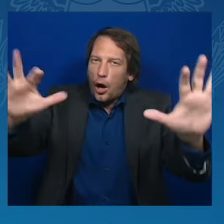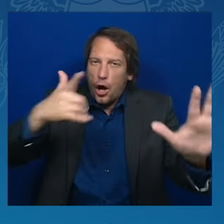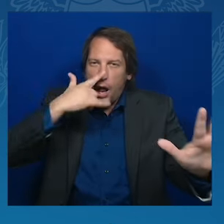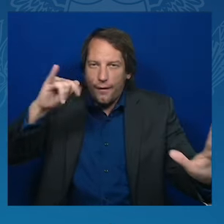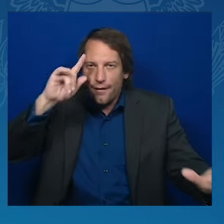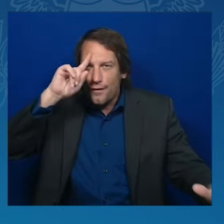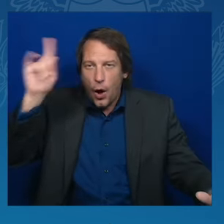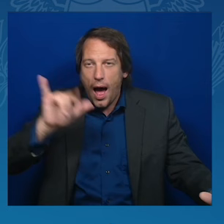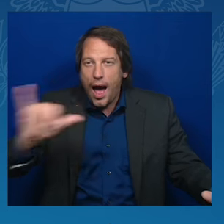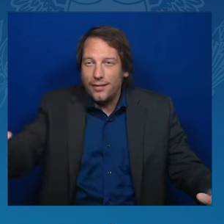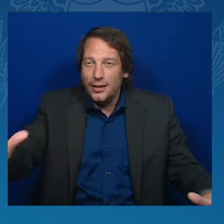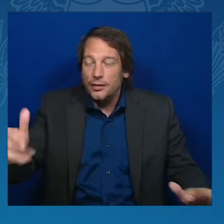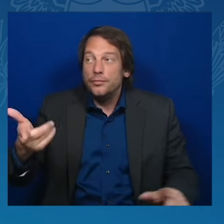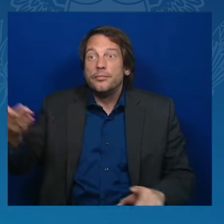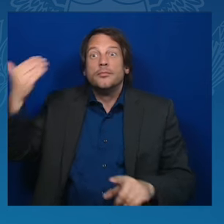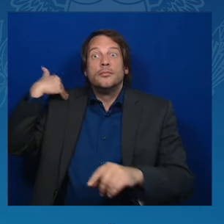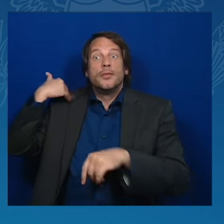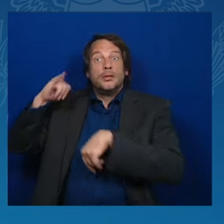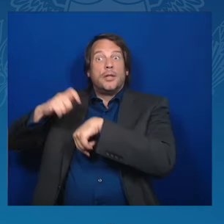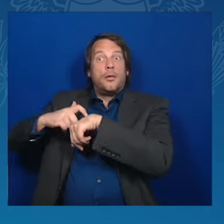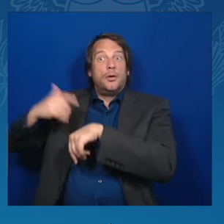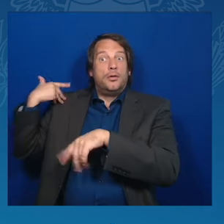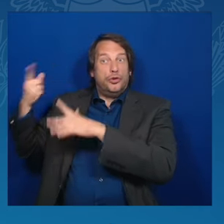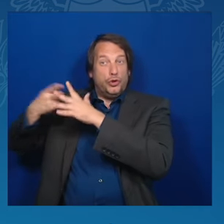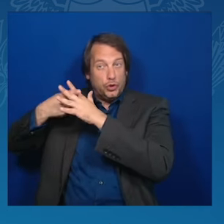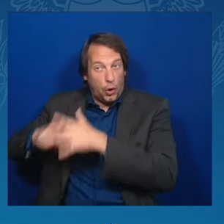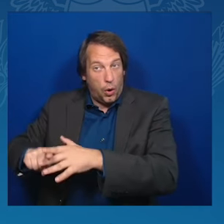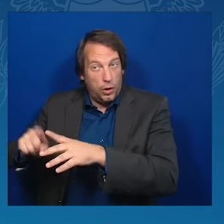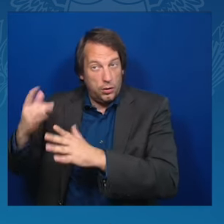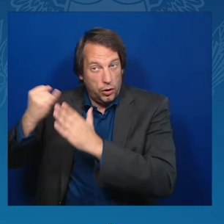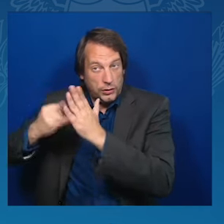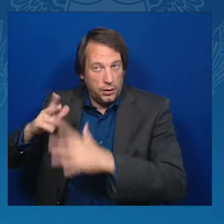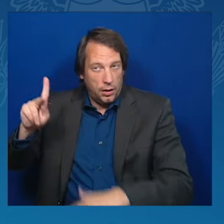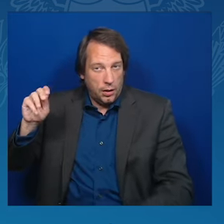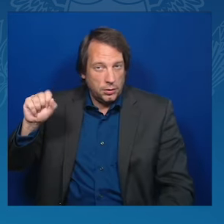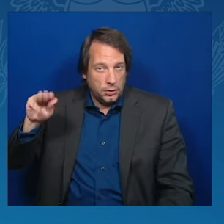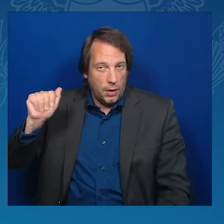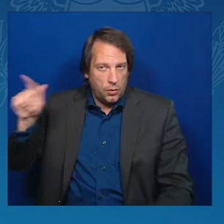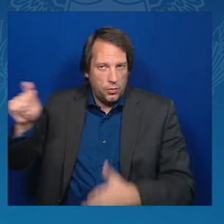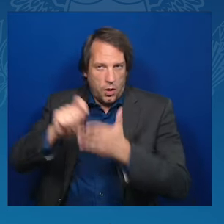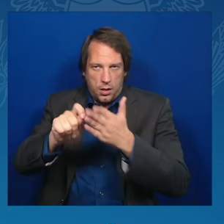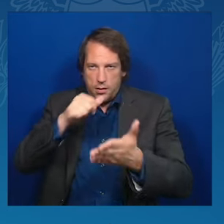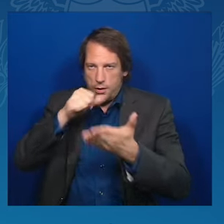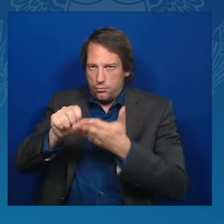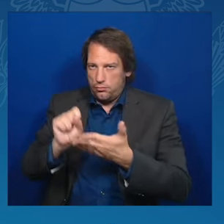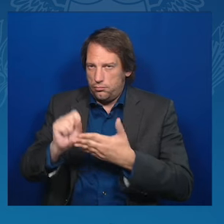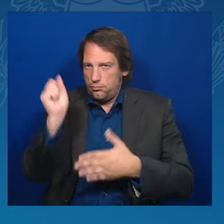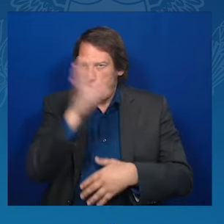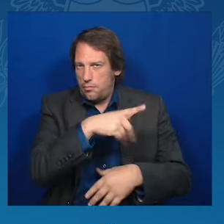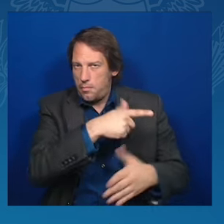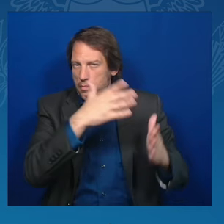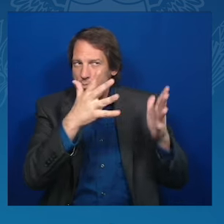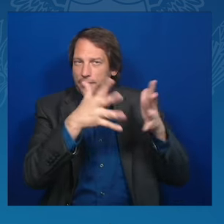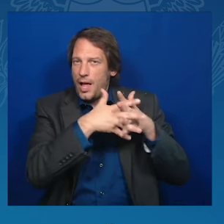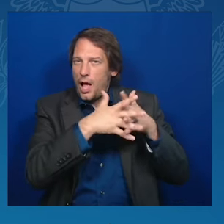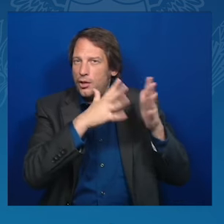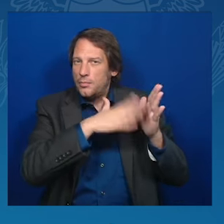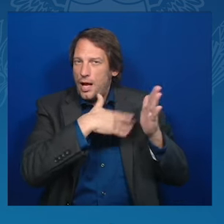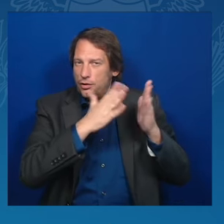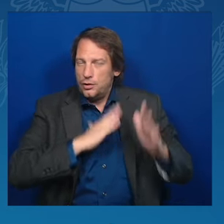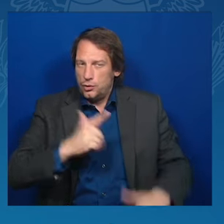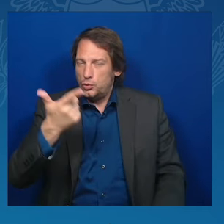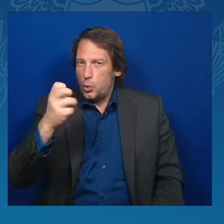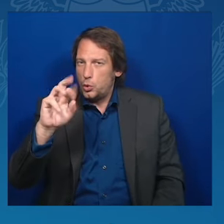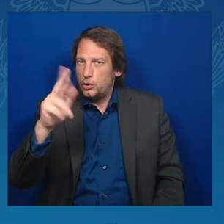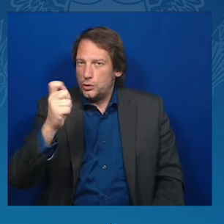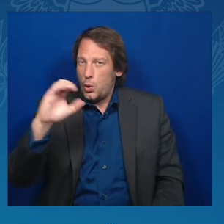O'Keeffe, looking for advice. She dreamed of moving to New York, but felt daunted. O'Keeffe wrote back